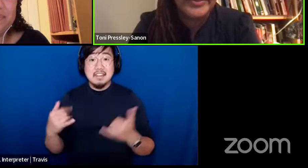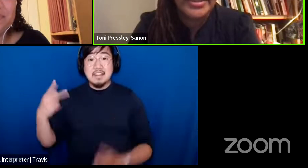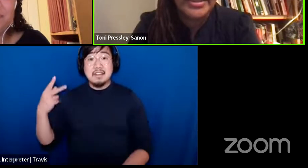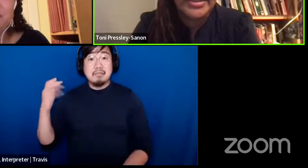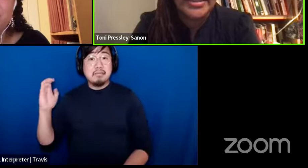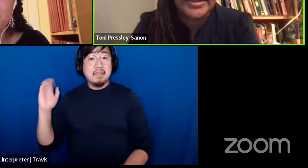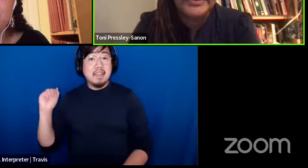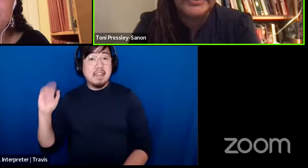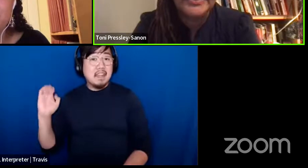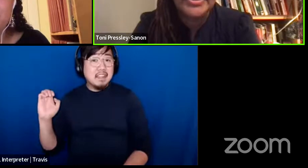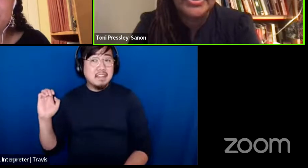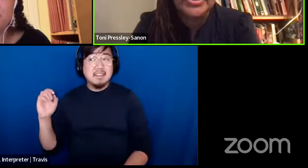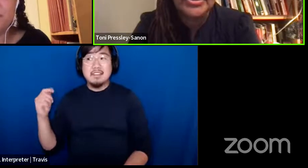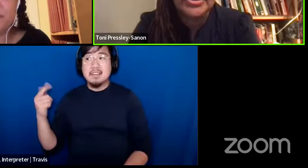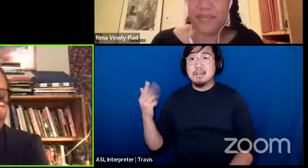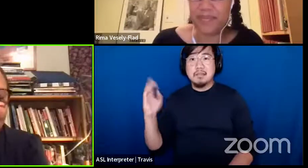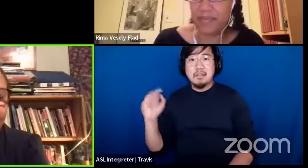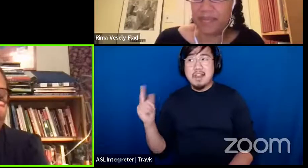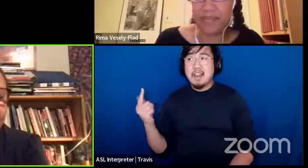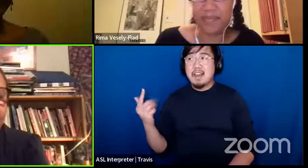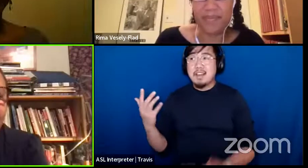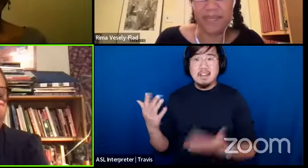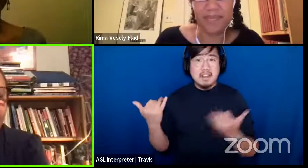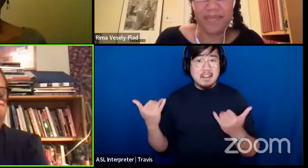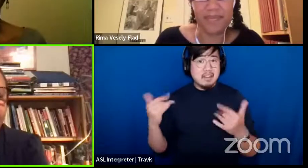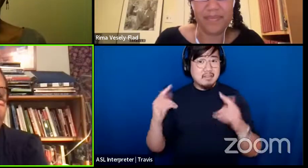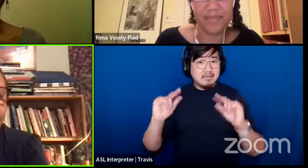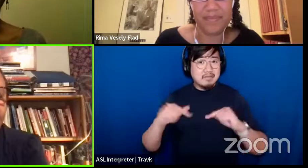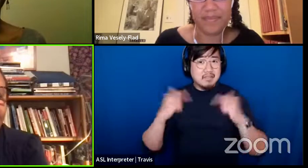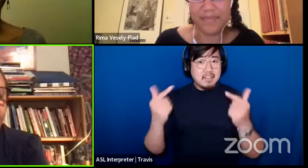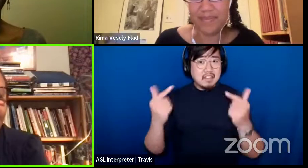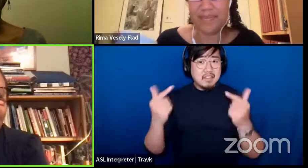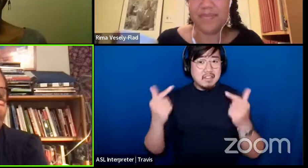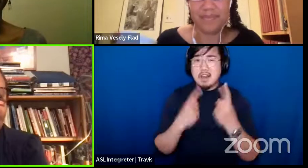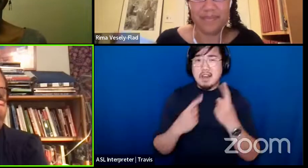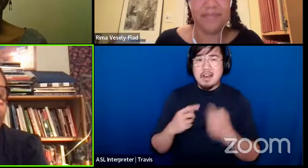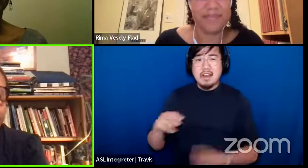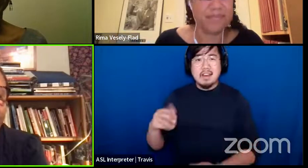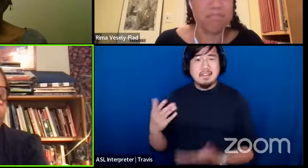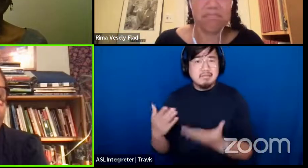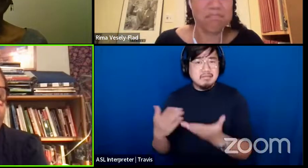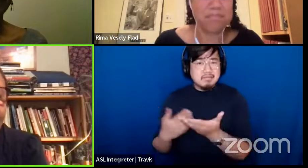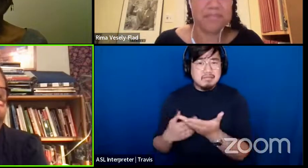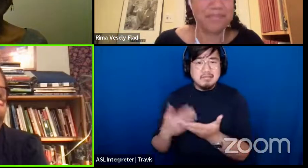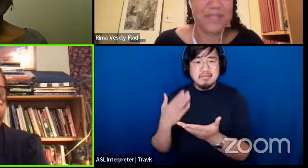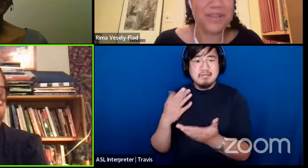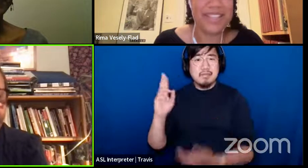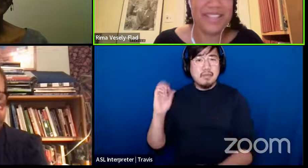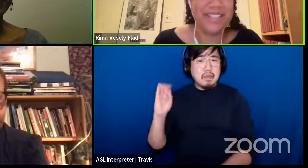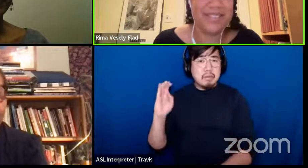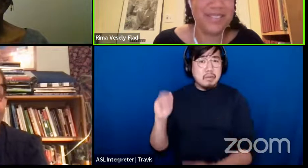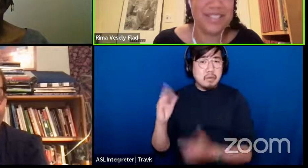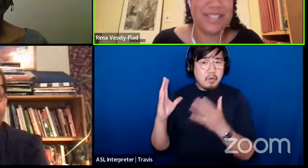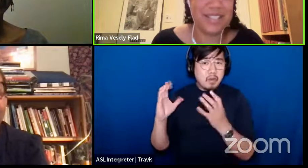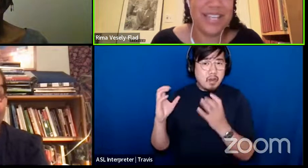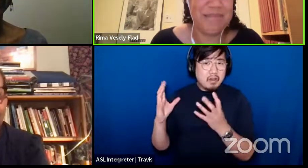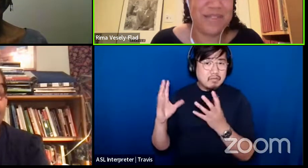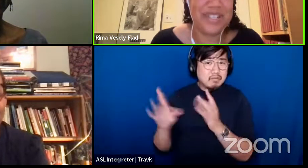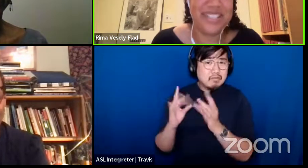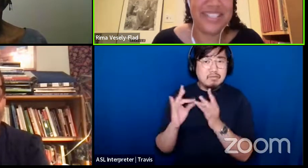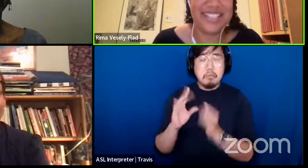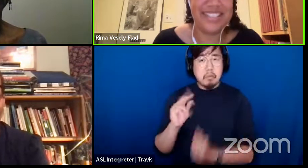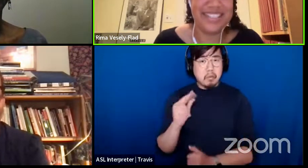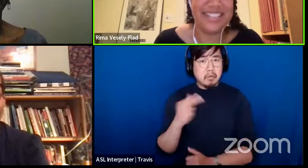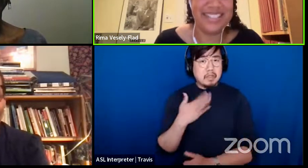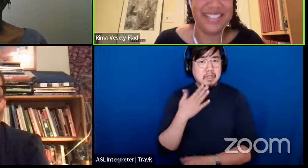we opening it up to questions? Or I don't know, Rima, if you wanted to say something else. No, I think this is a good time